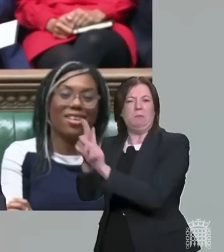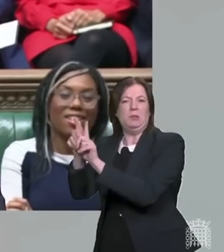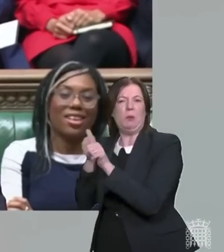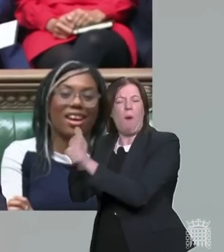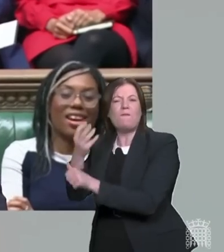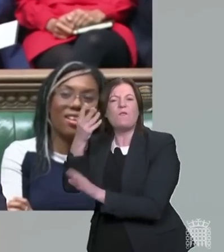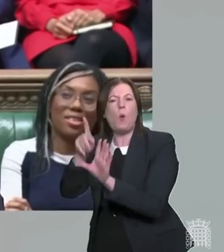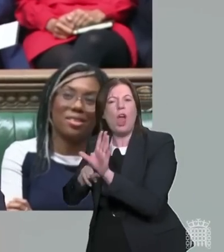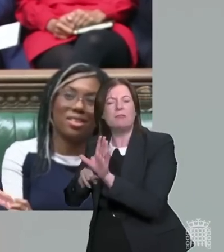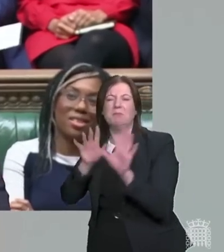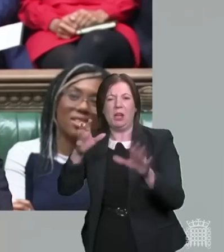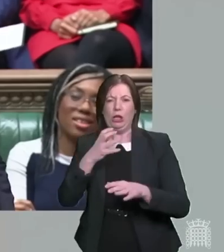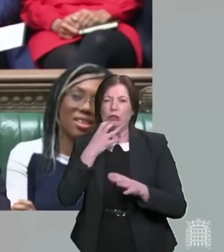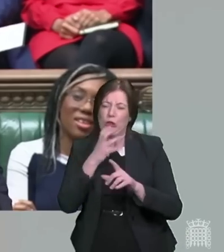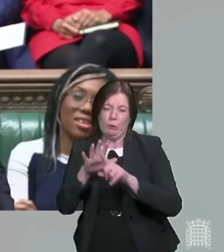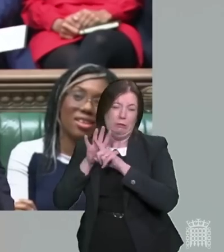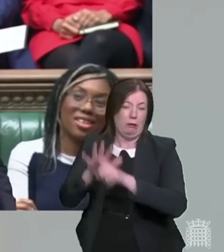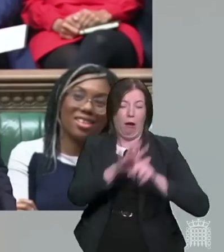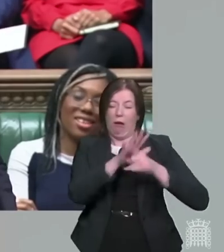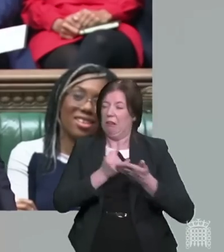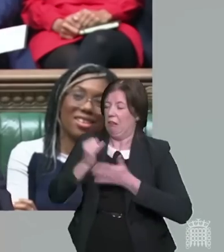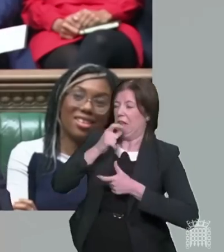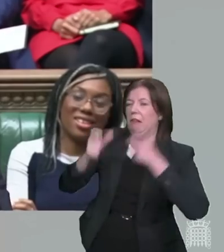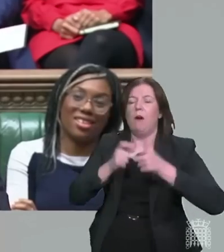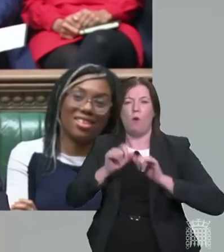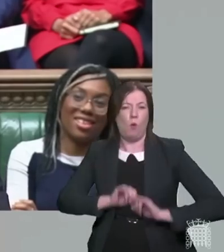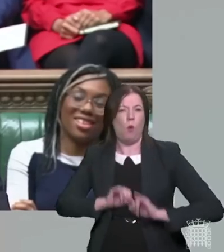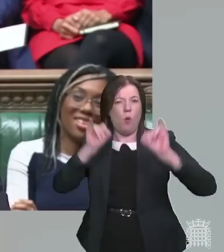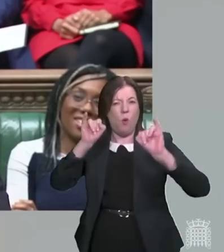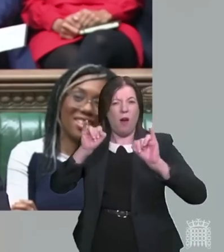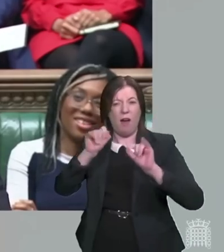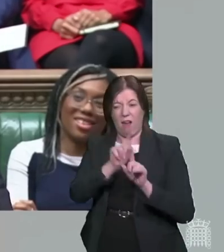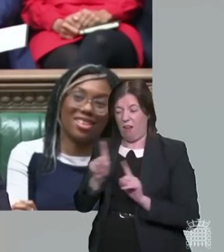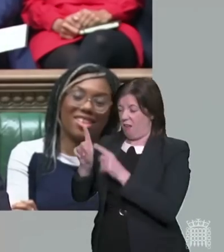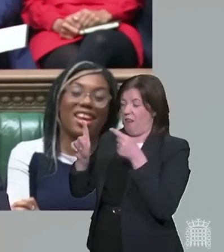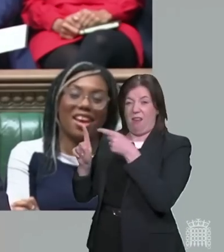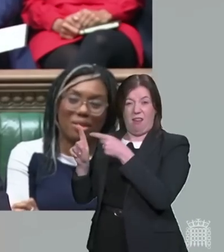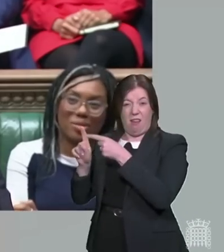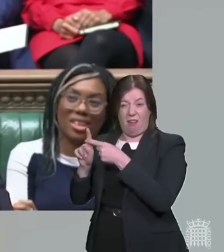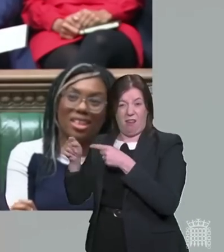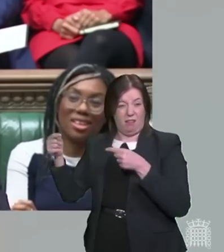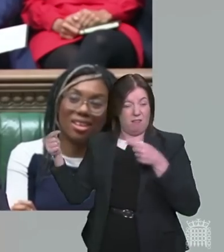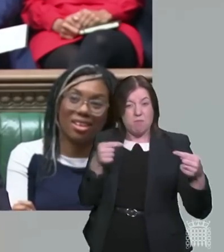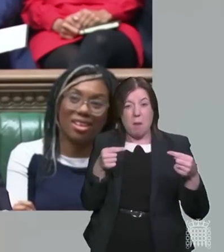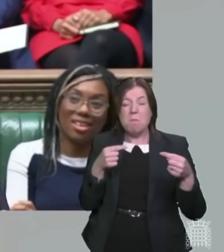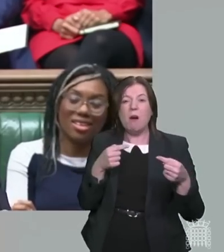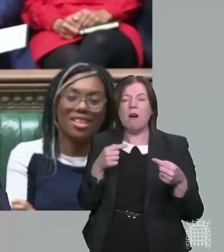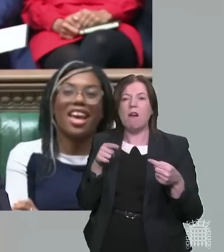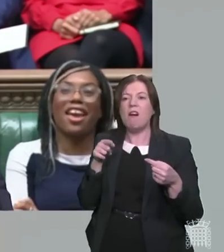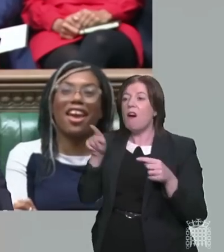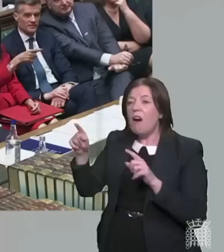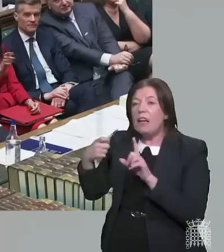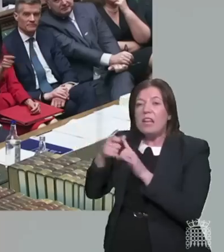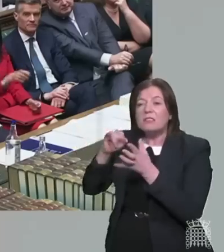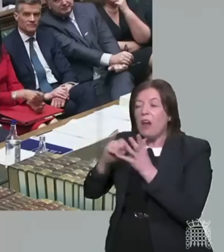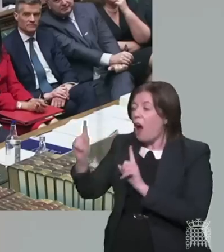When anti-Semitism ran rife, when his predecessor sided with our opponents. That's what's weak, Mr.